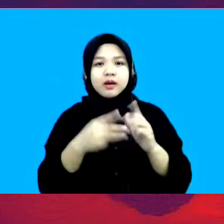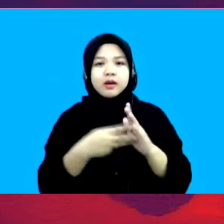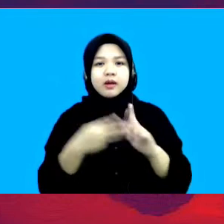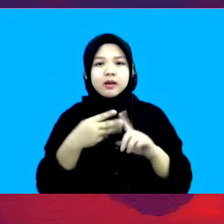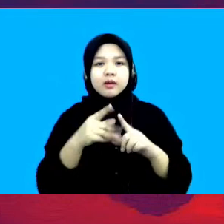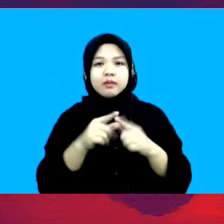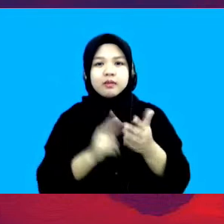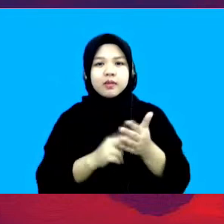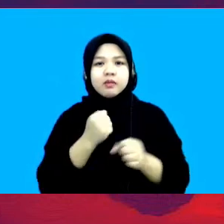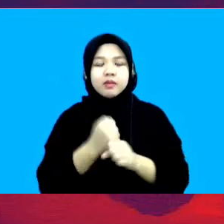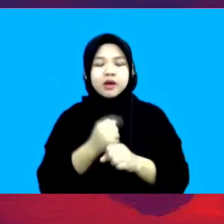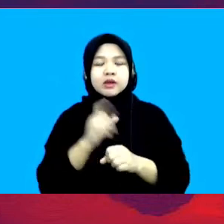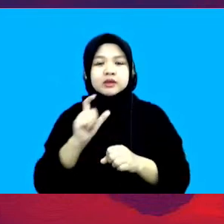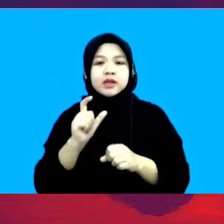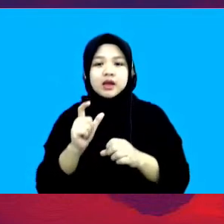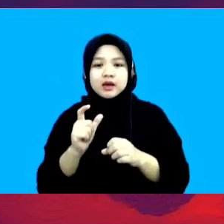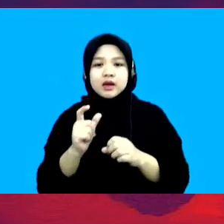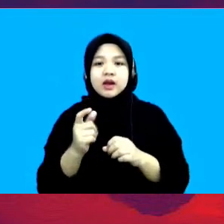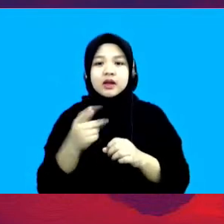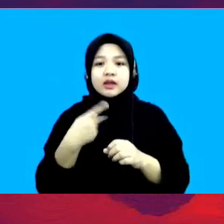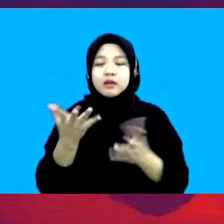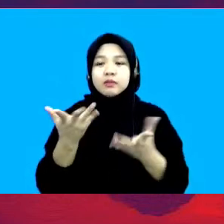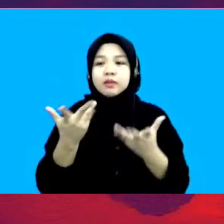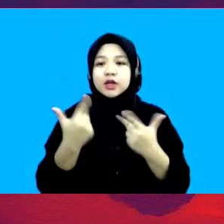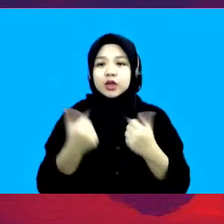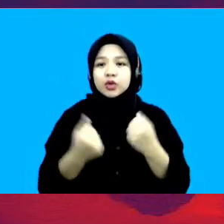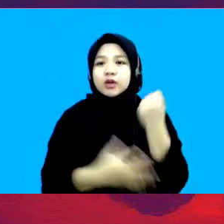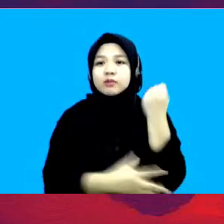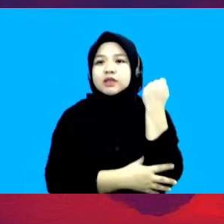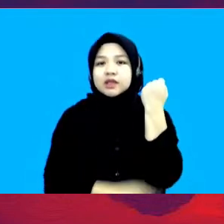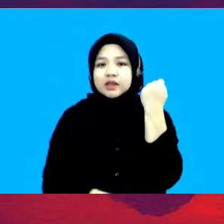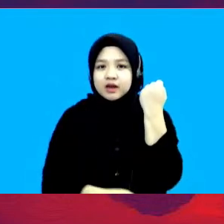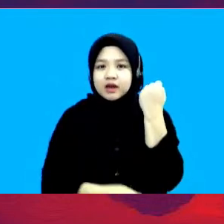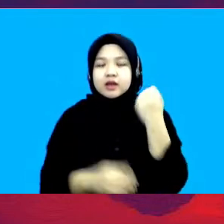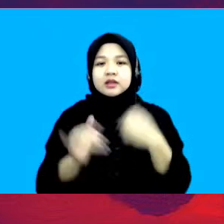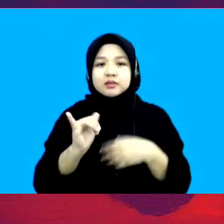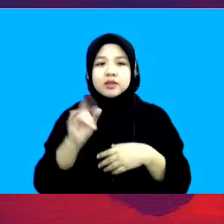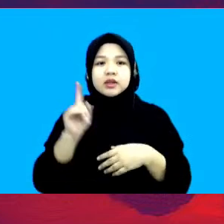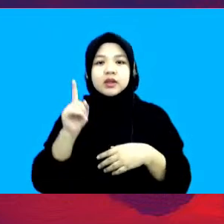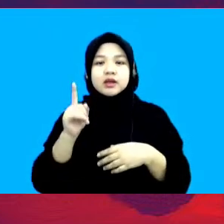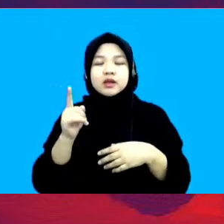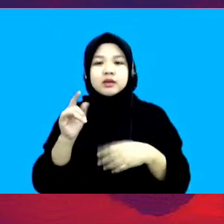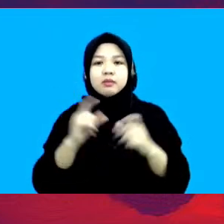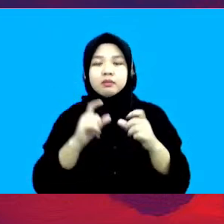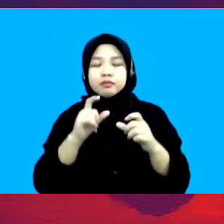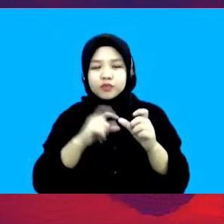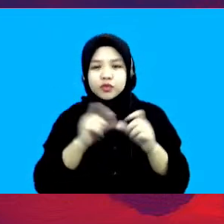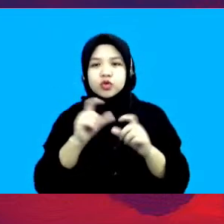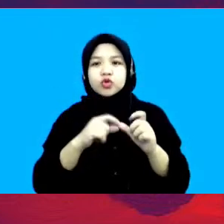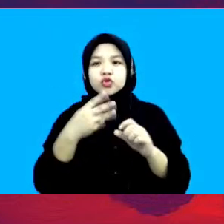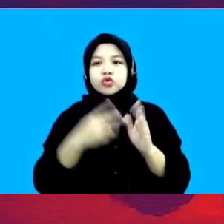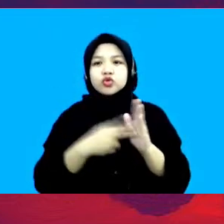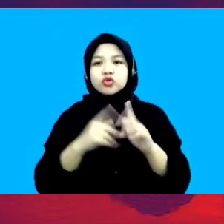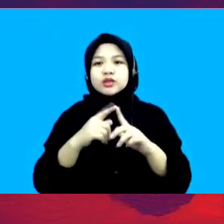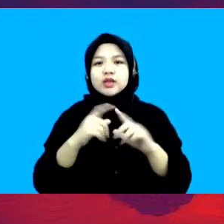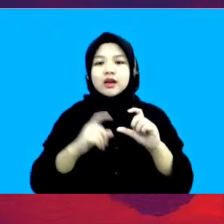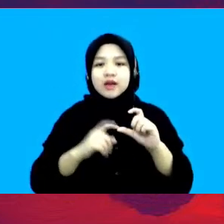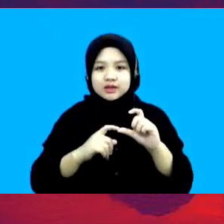perspectives. So I leave it up here. Once again, Professor Foster, I really enjoy your presentation. Thank you very much.